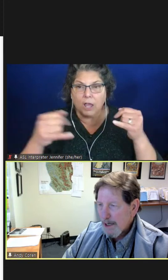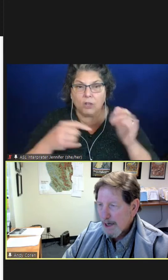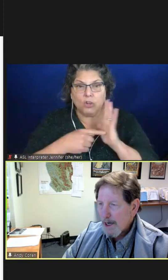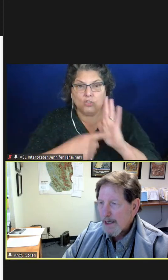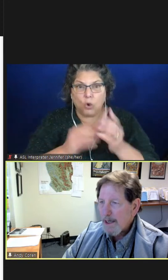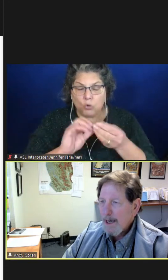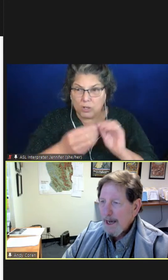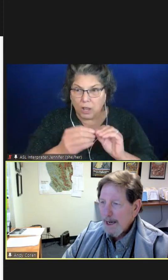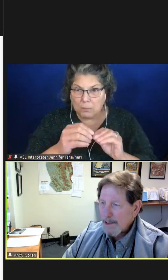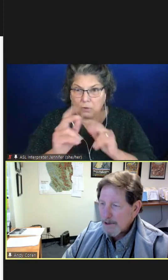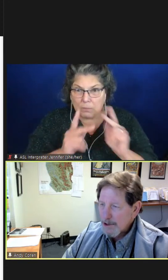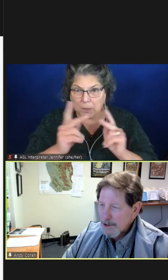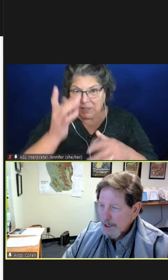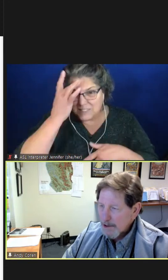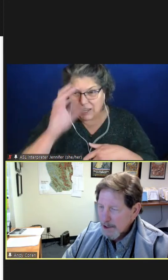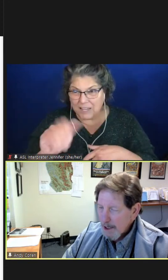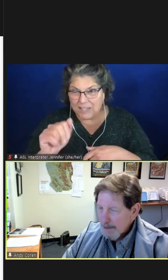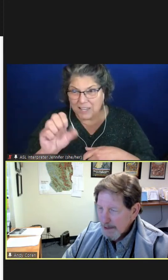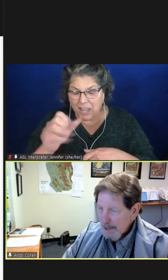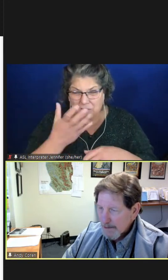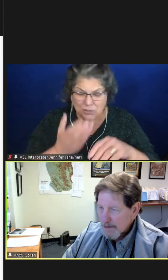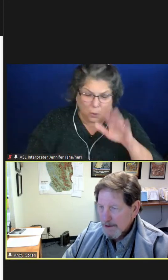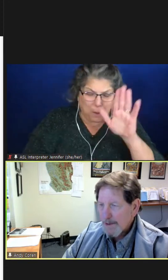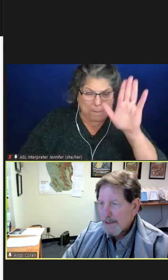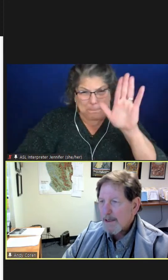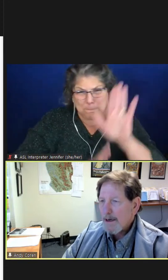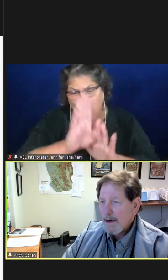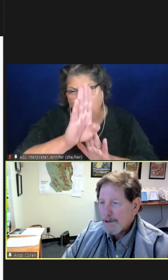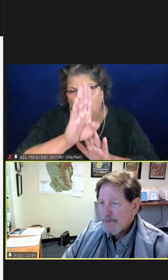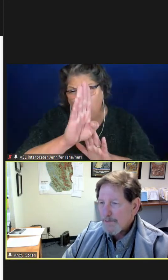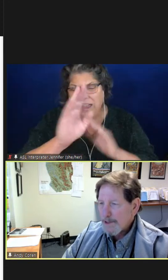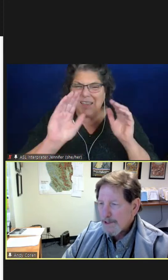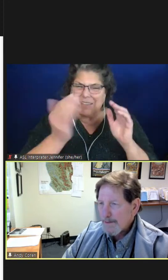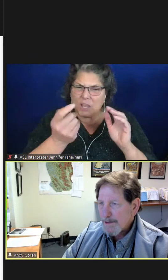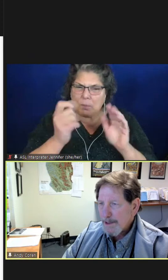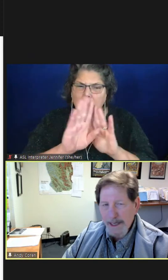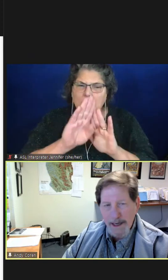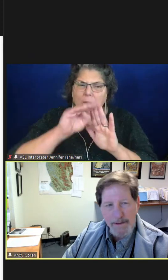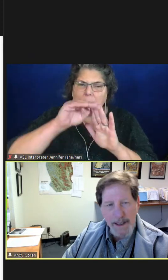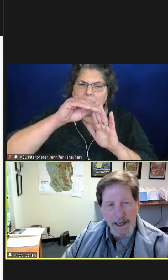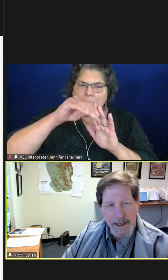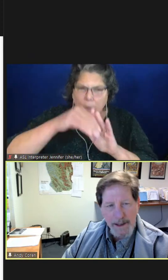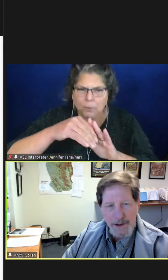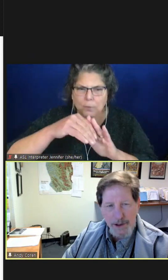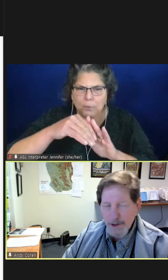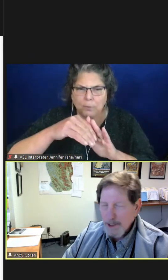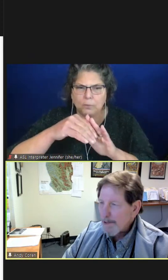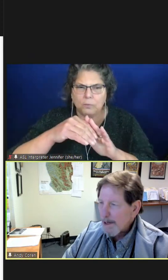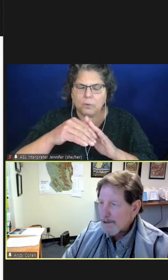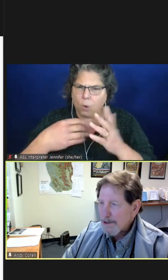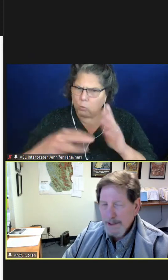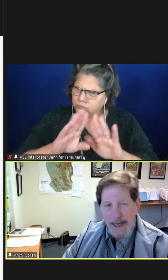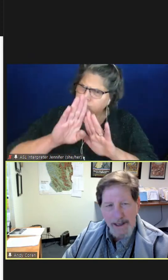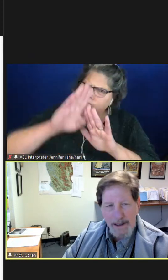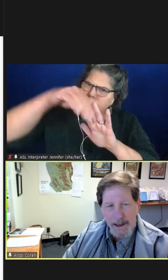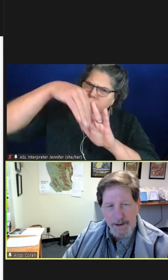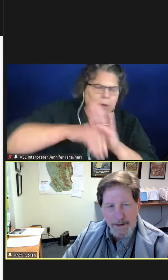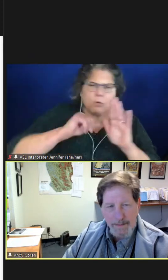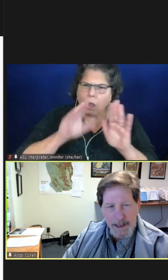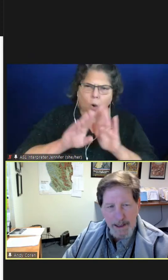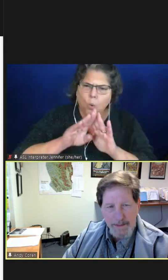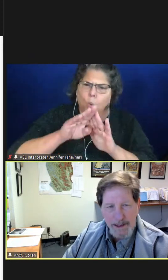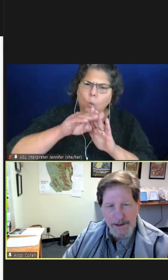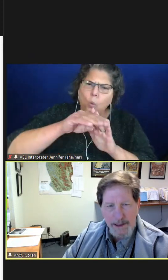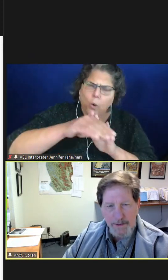up very high, and it looks like it's coming down a little bit, also very steeply down. And I'll show you the comparison to that in